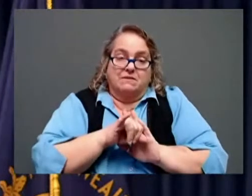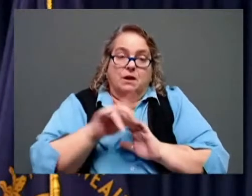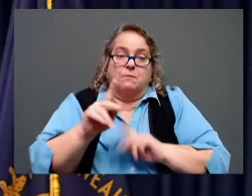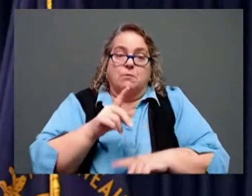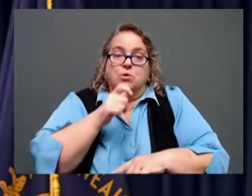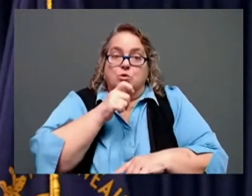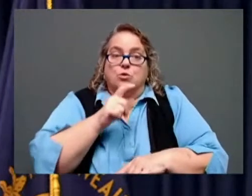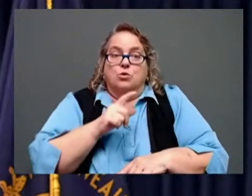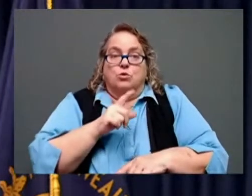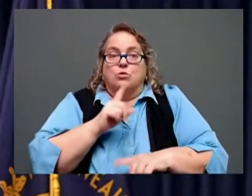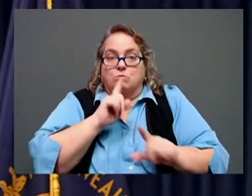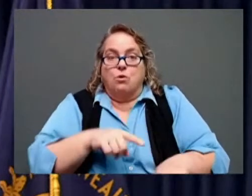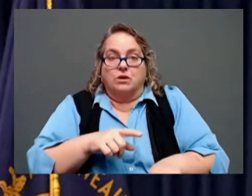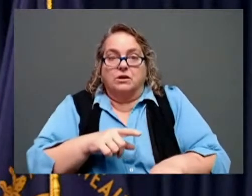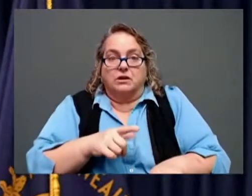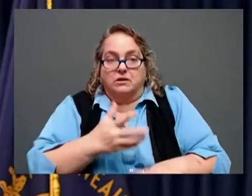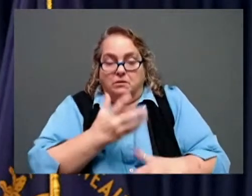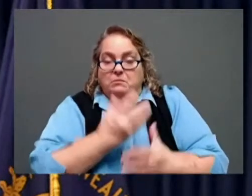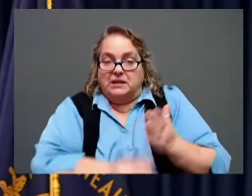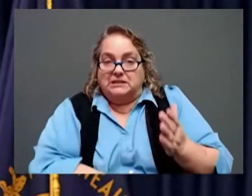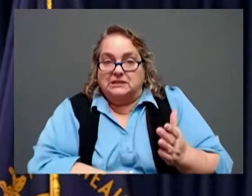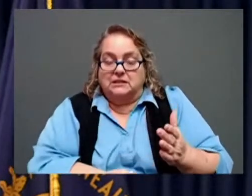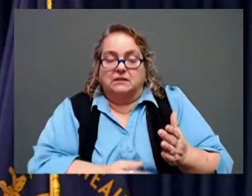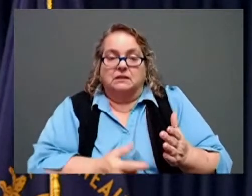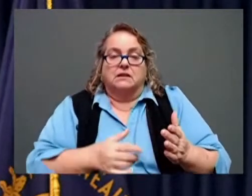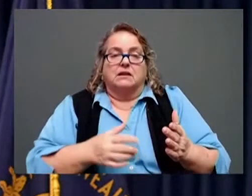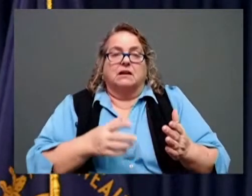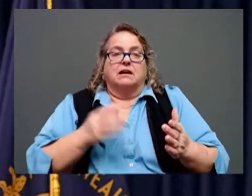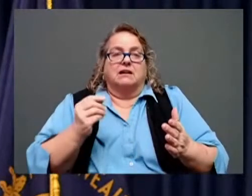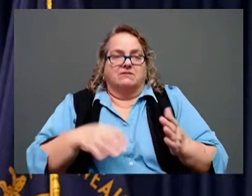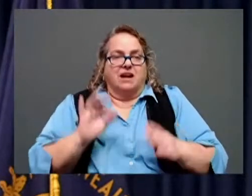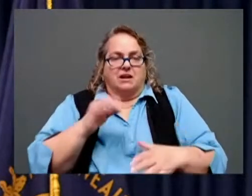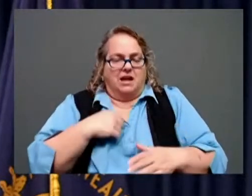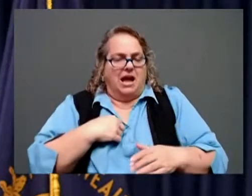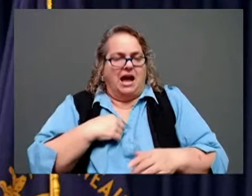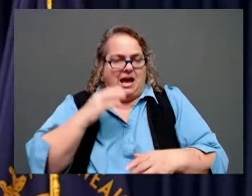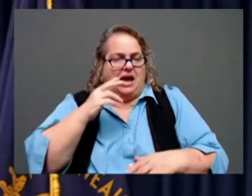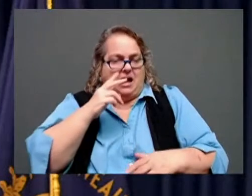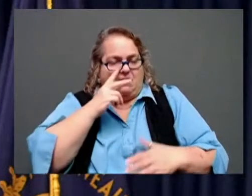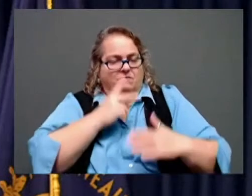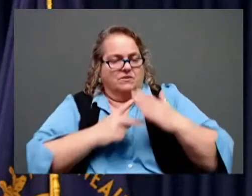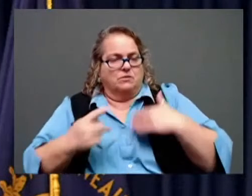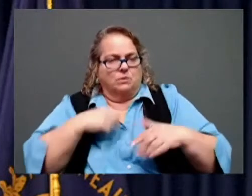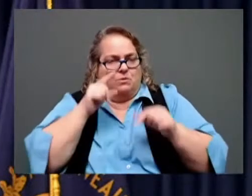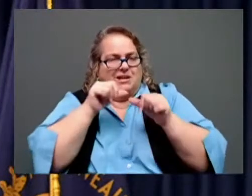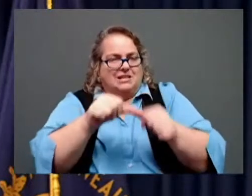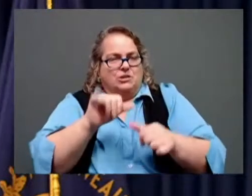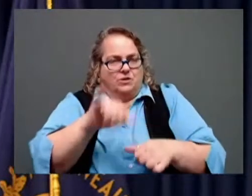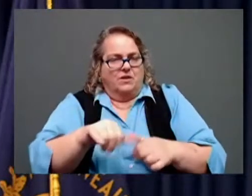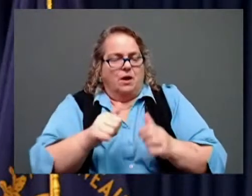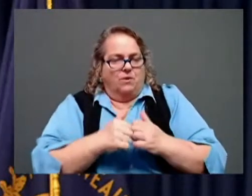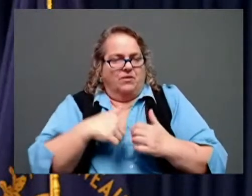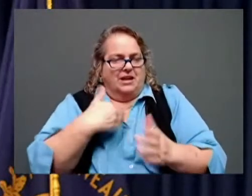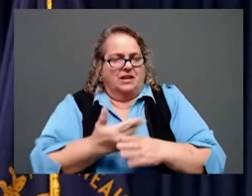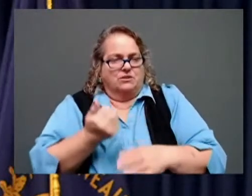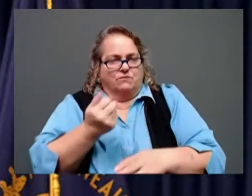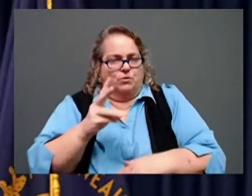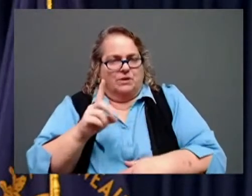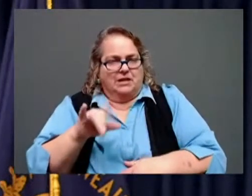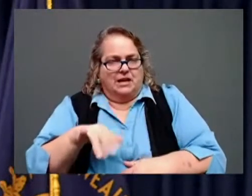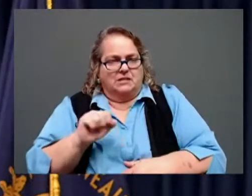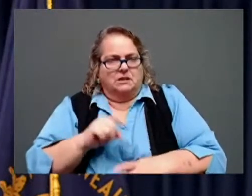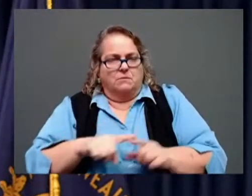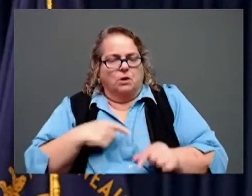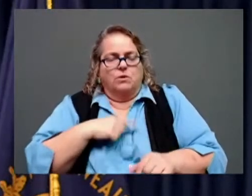and finding them as well. I anticipate that we will continue with that for at least the next couple days, though we're certainly working on the